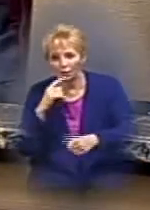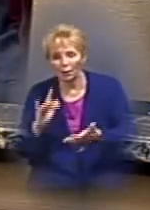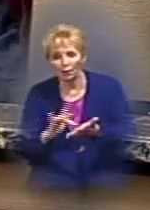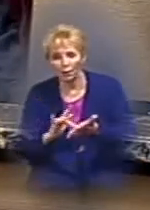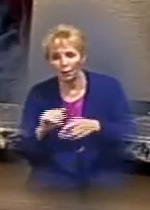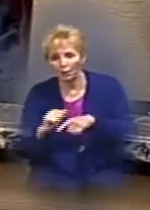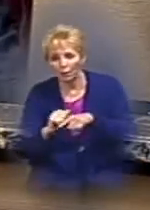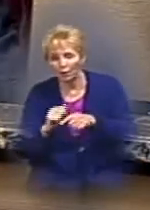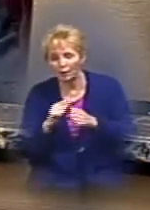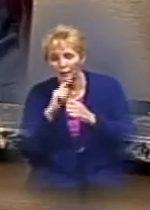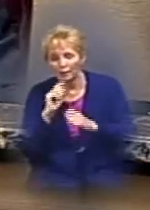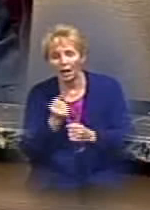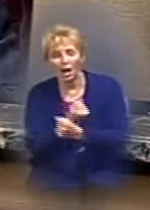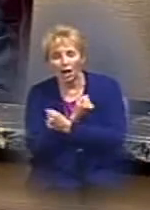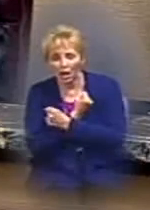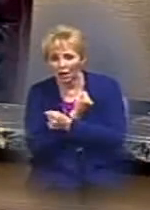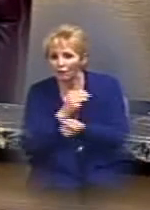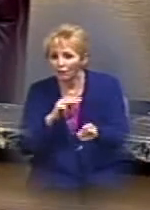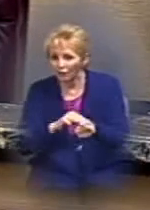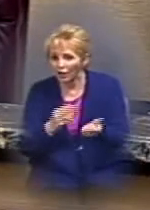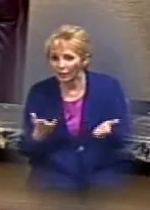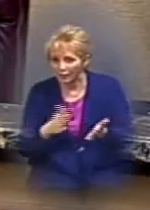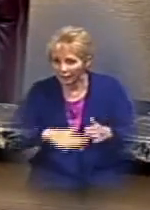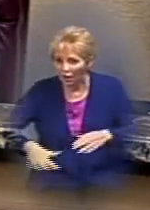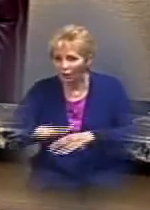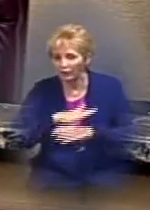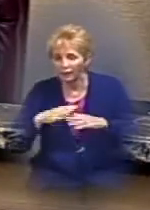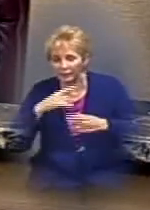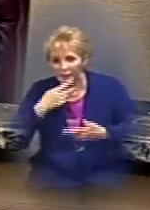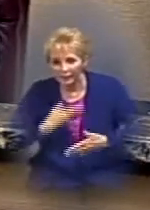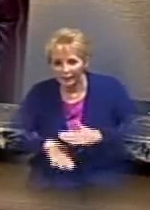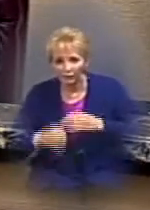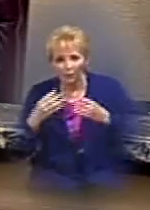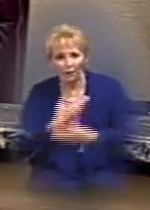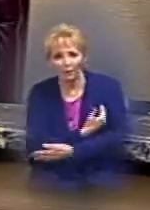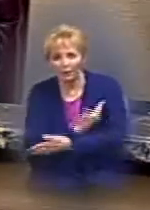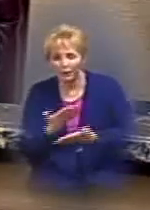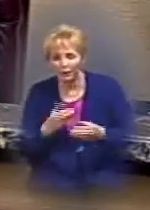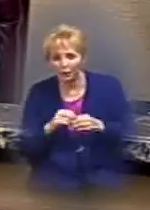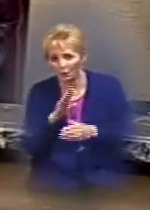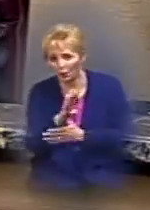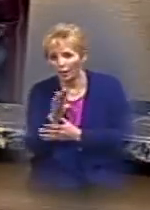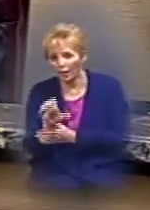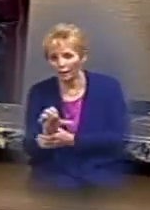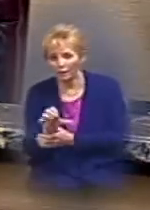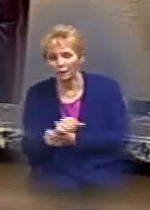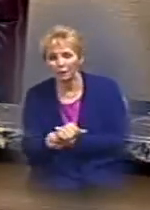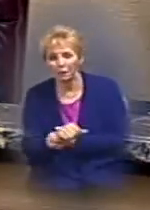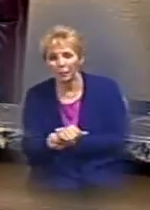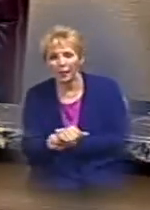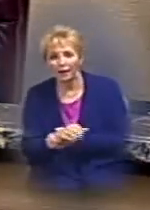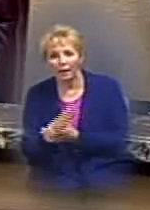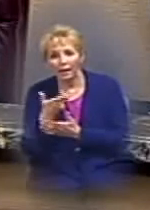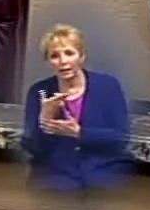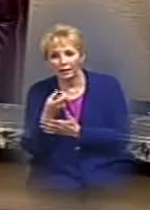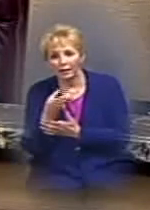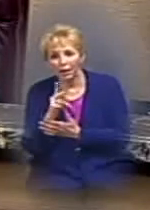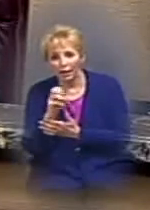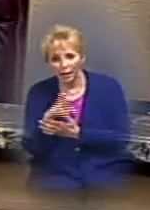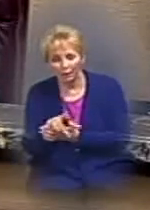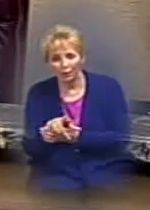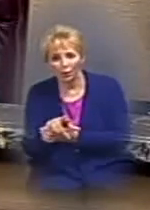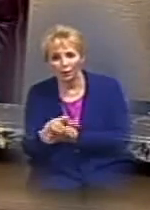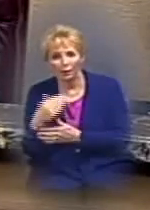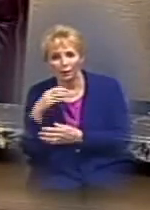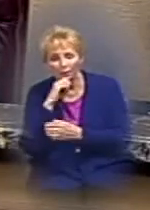practice was a much-loved physician who has delivered thousands and thousands of babies in Burke County. And whereas Alfred W. Hamer, Jr.